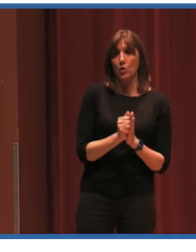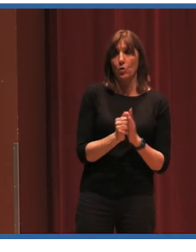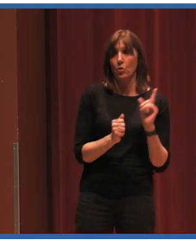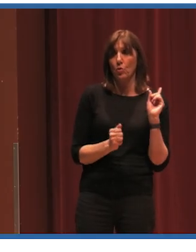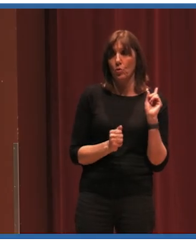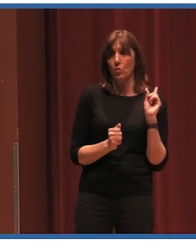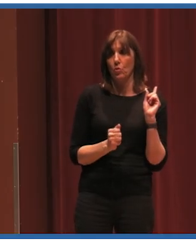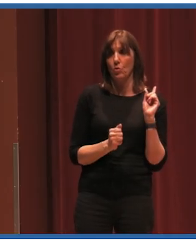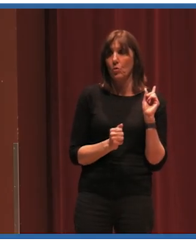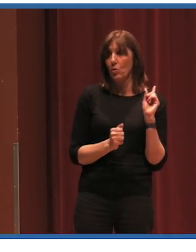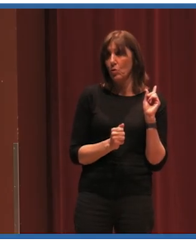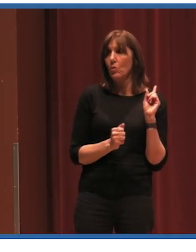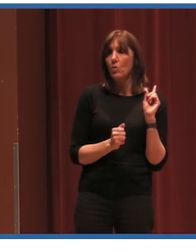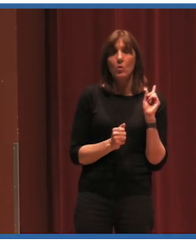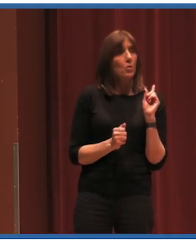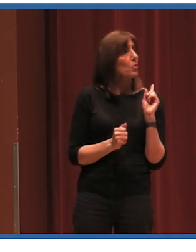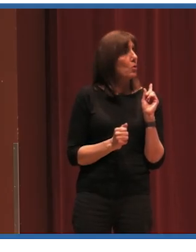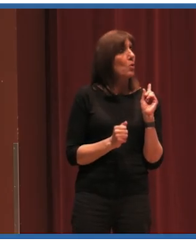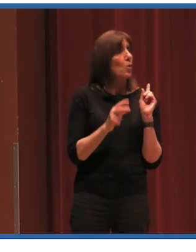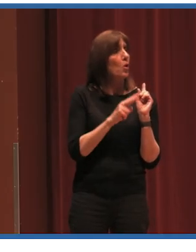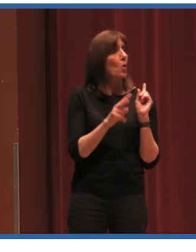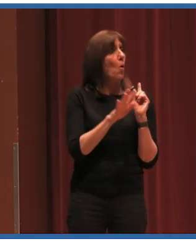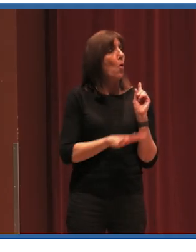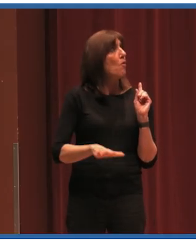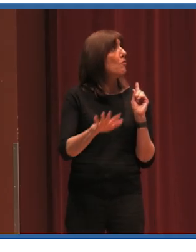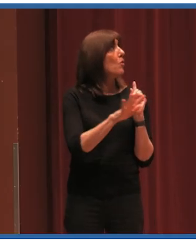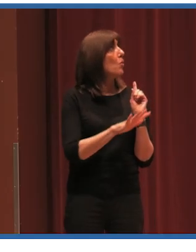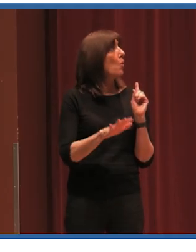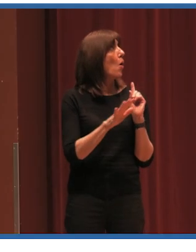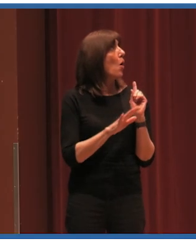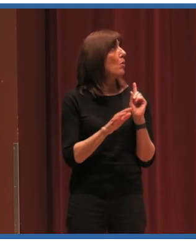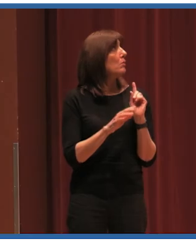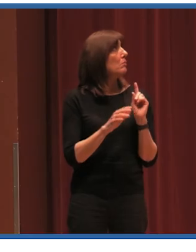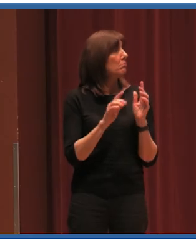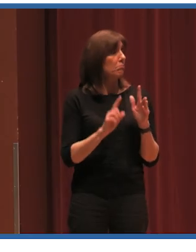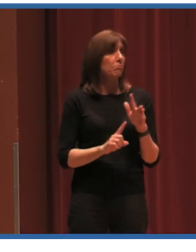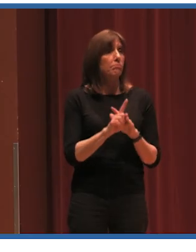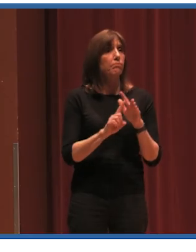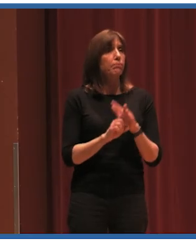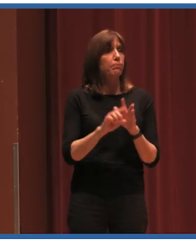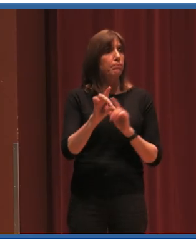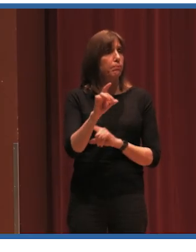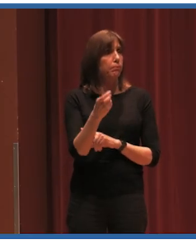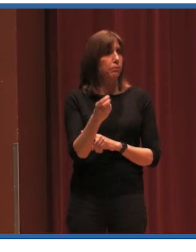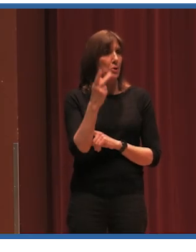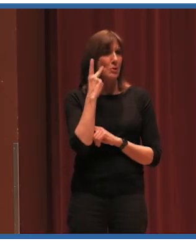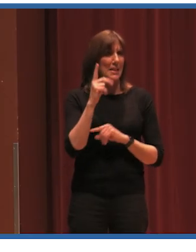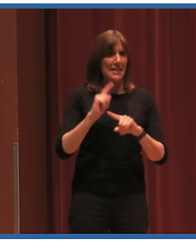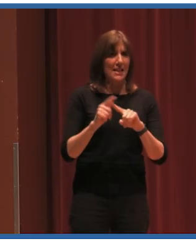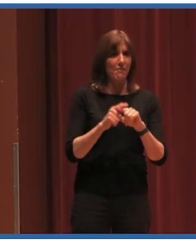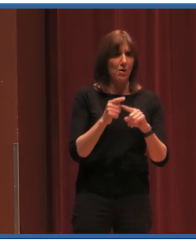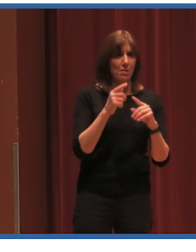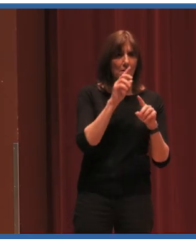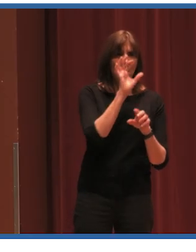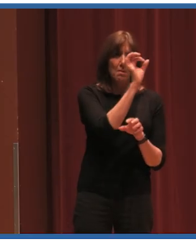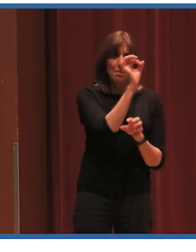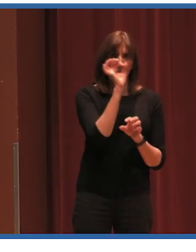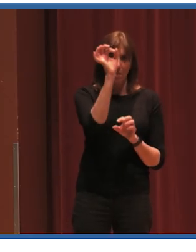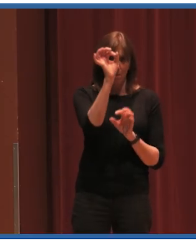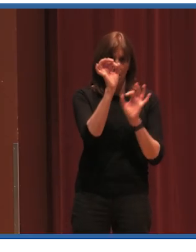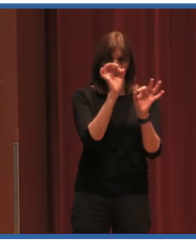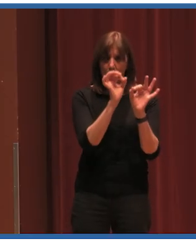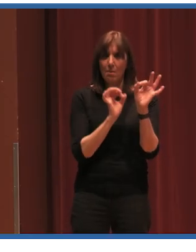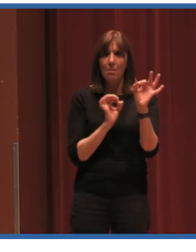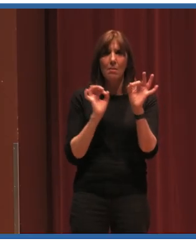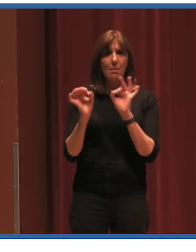look at overall cancer incidence rates, you can see some very different patterns, just even within Polk County,